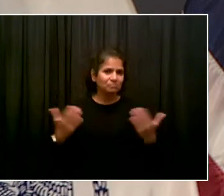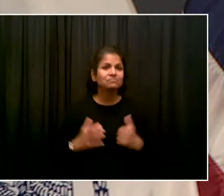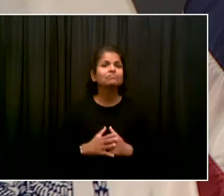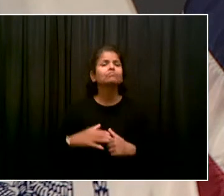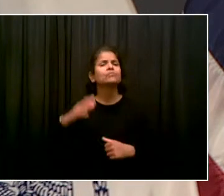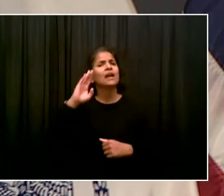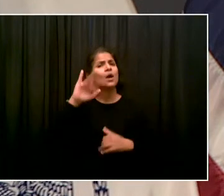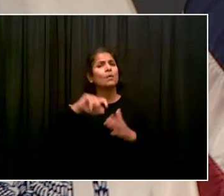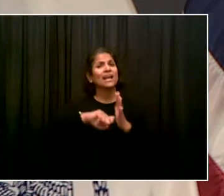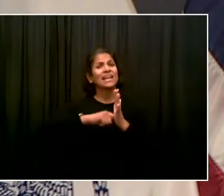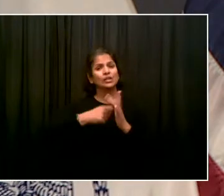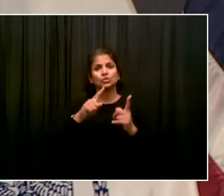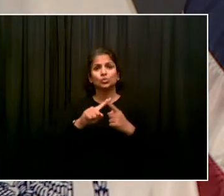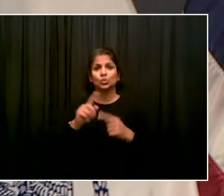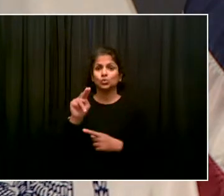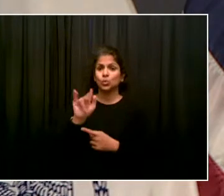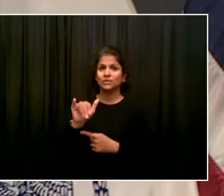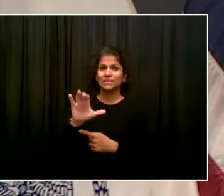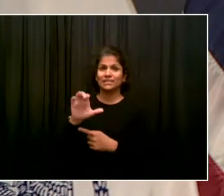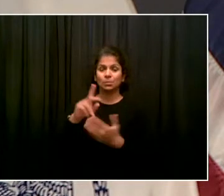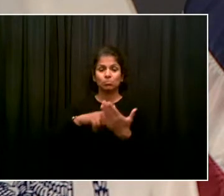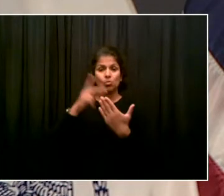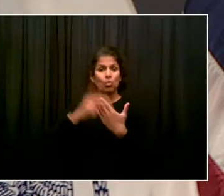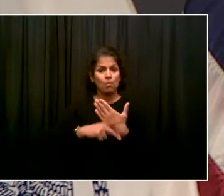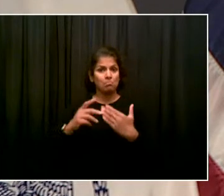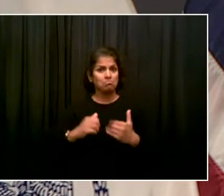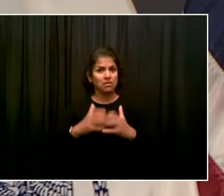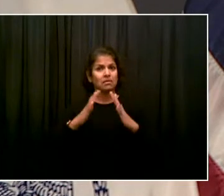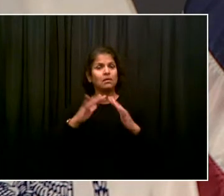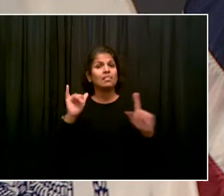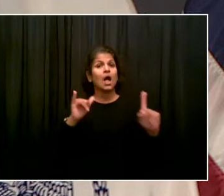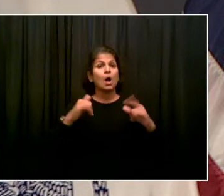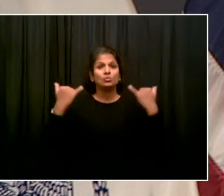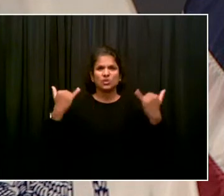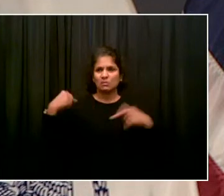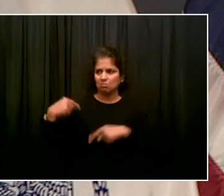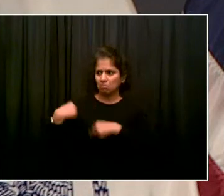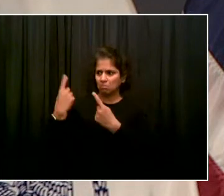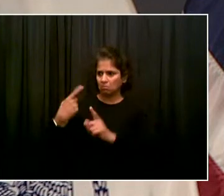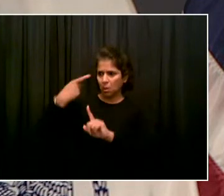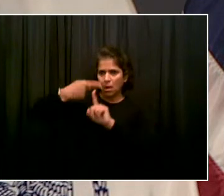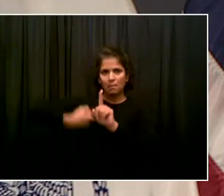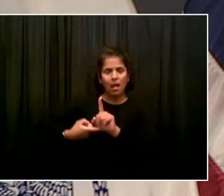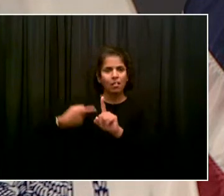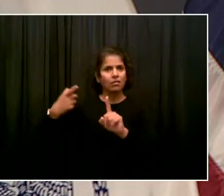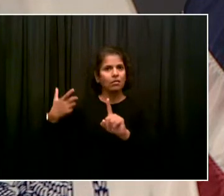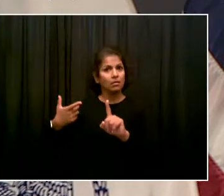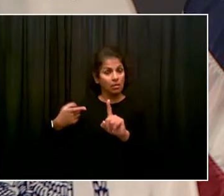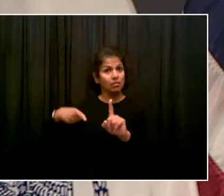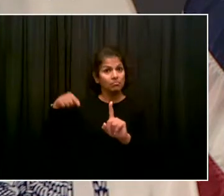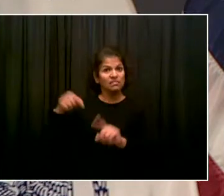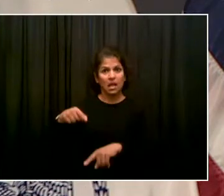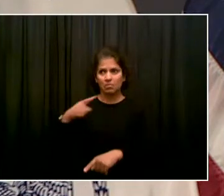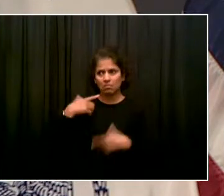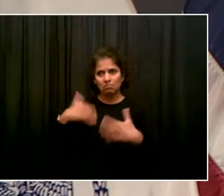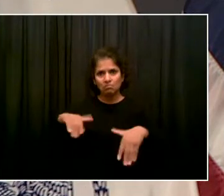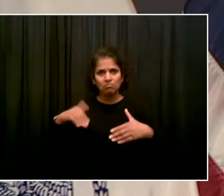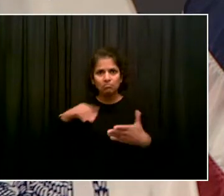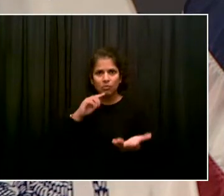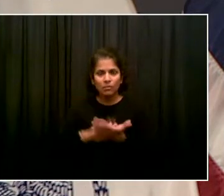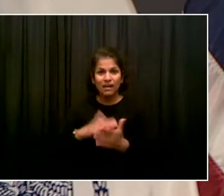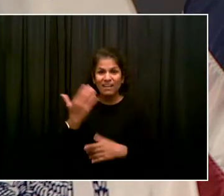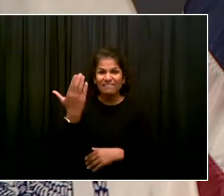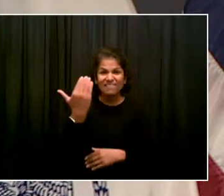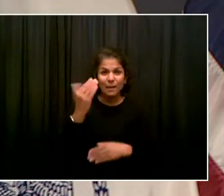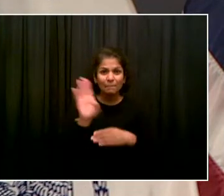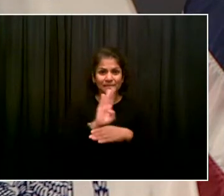enforcement that's been going on. I guess in one sense, it's admirable that only 15 businesses have ended up with violations, but I'm sure you